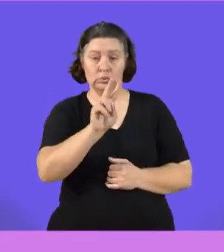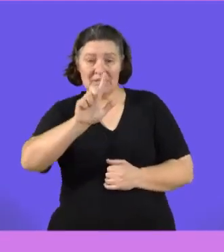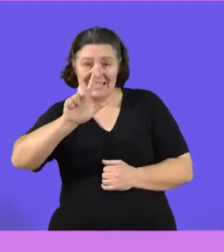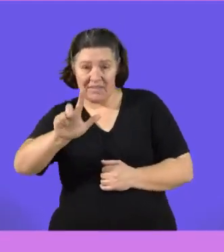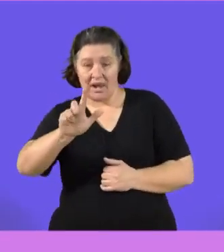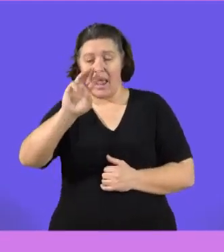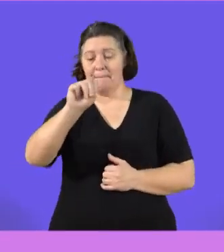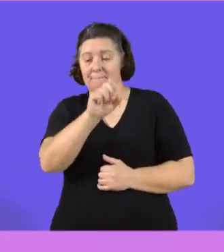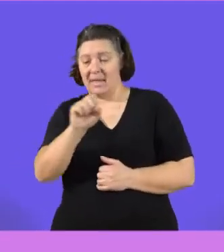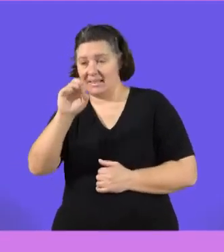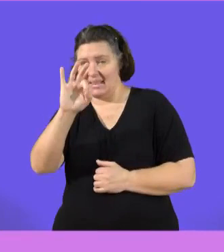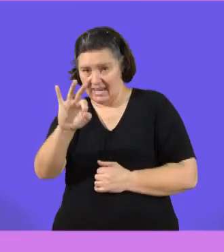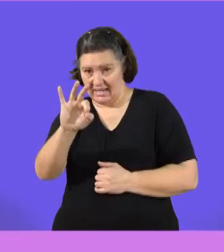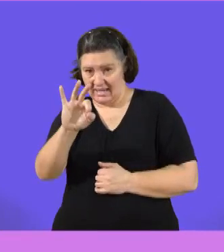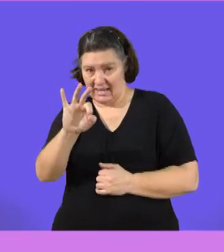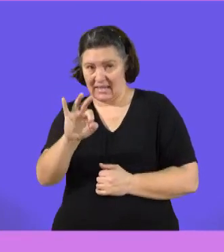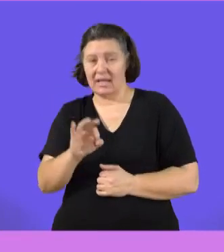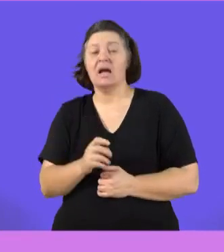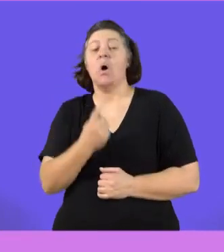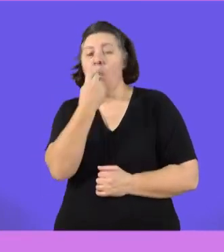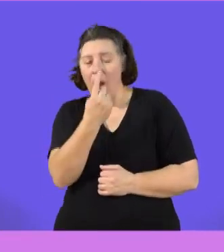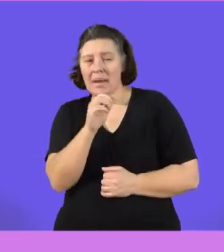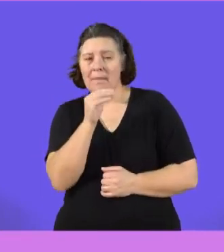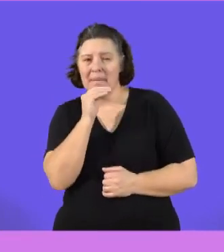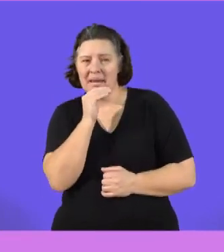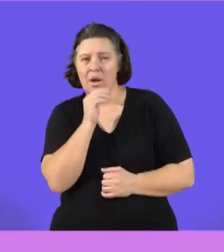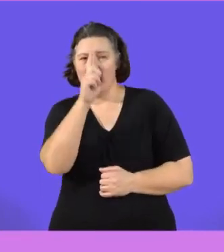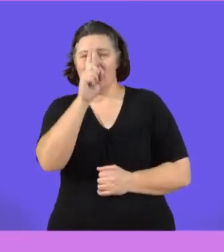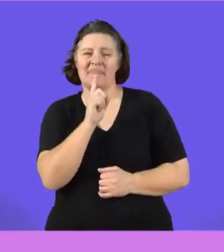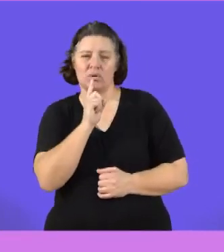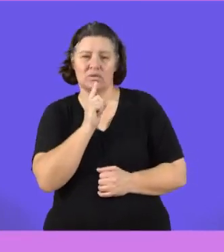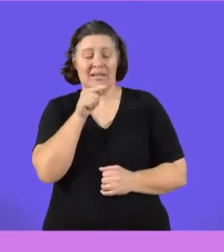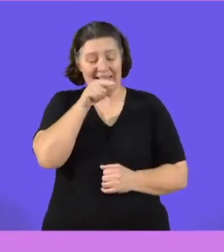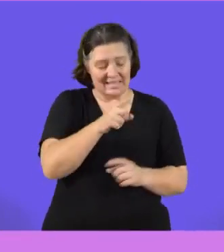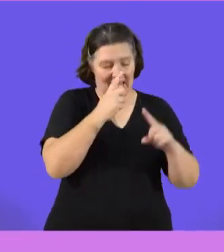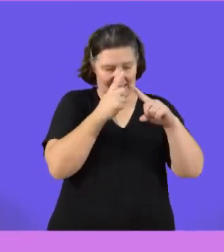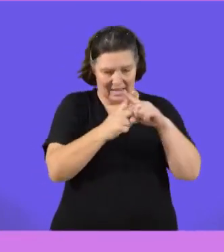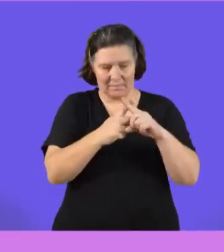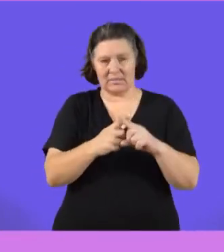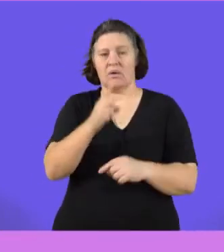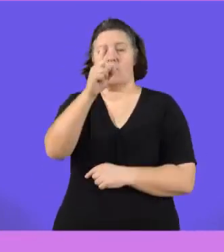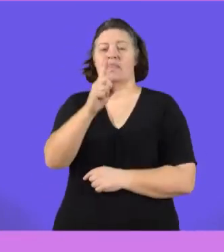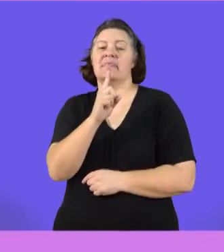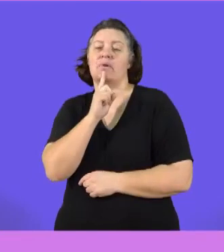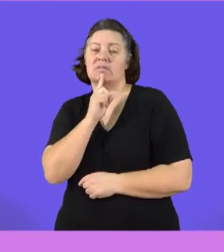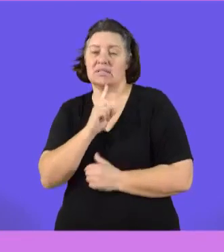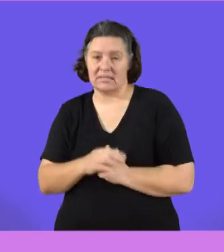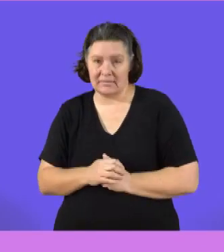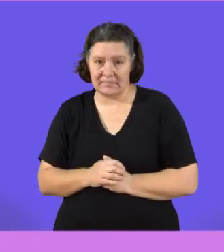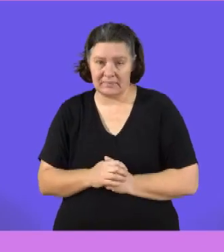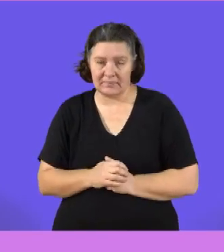0,27 cubic meters. I know one of it equals 1,000 of liters. And I multiply that by